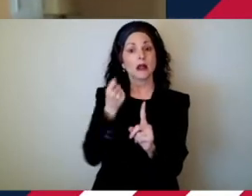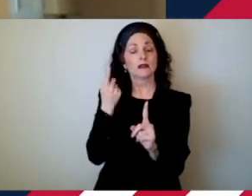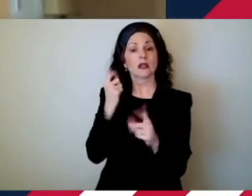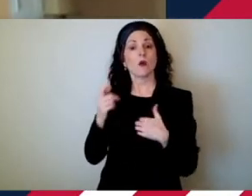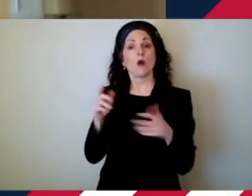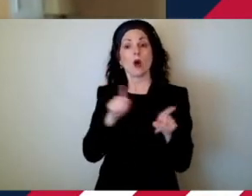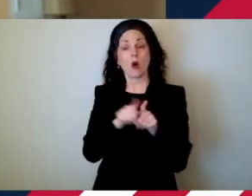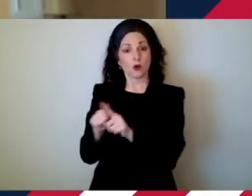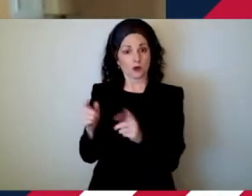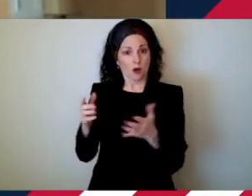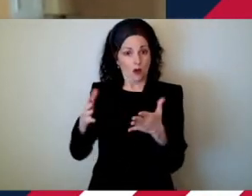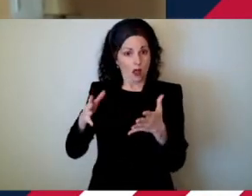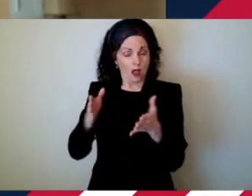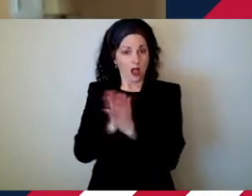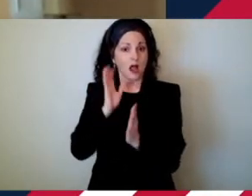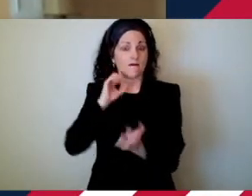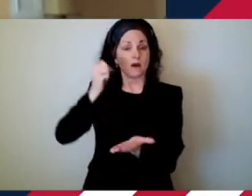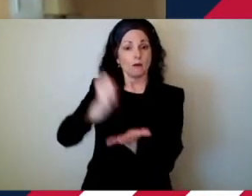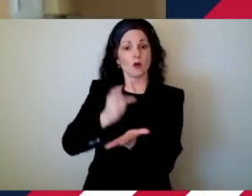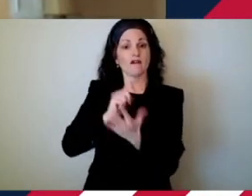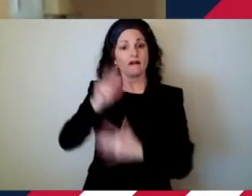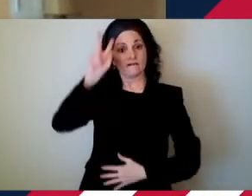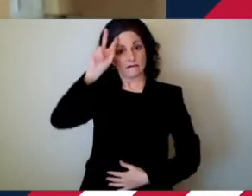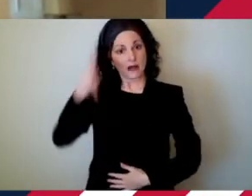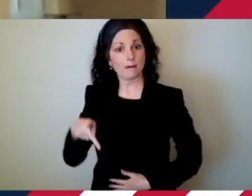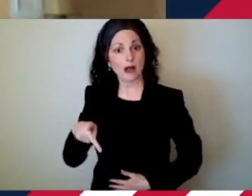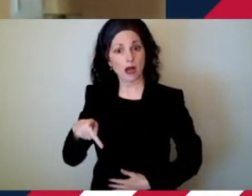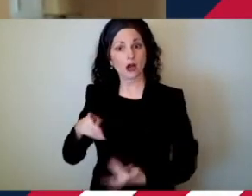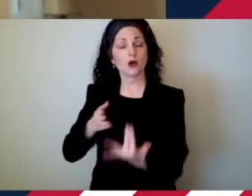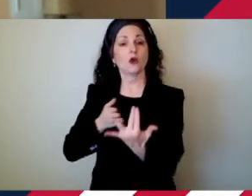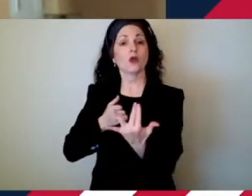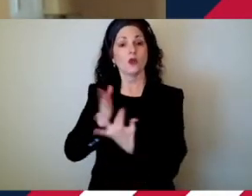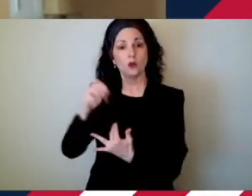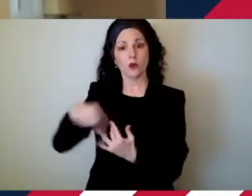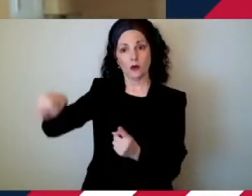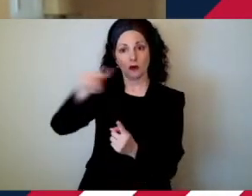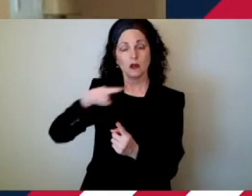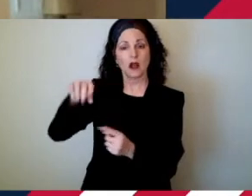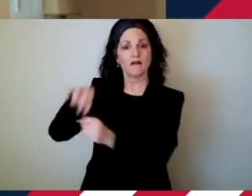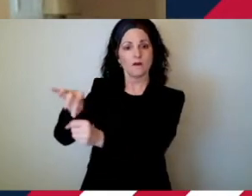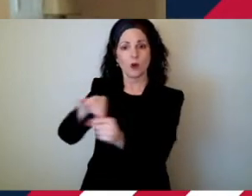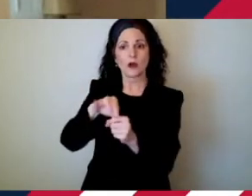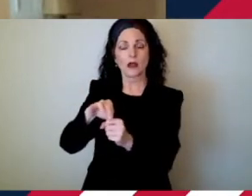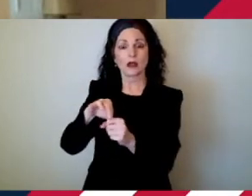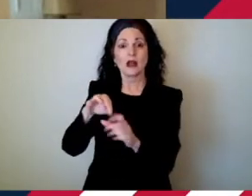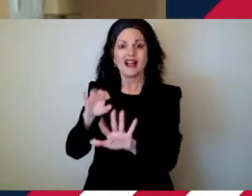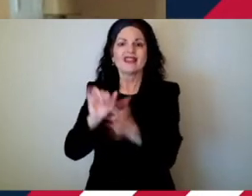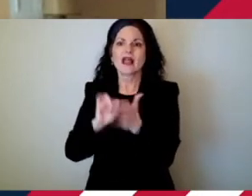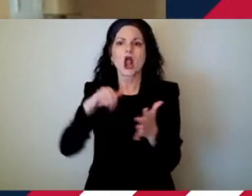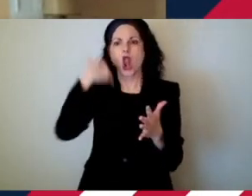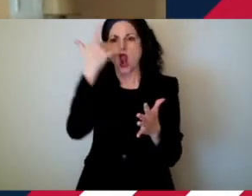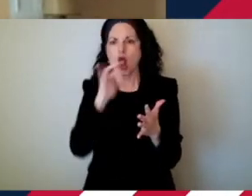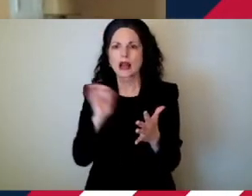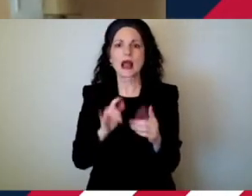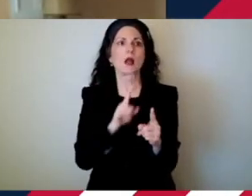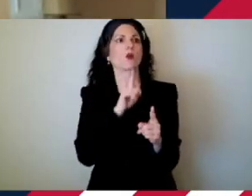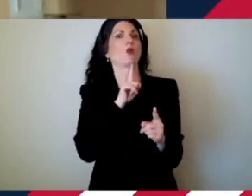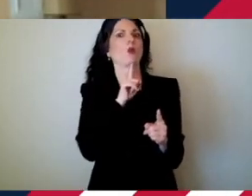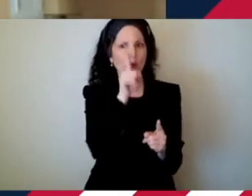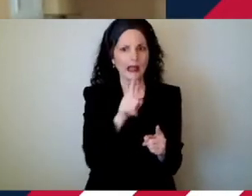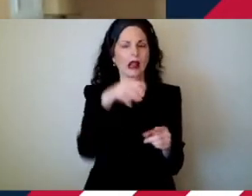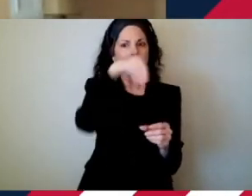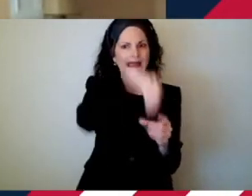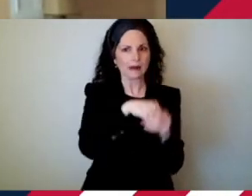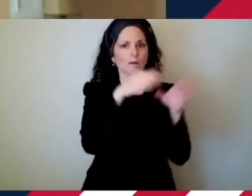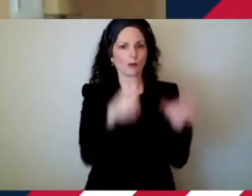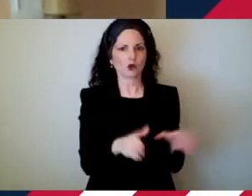by acclamation through a process meant to reflect what would happen in the convention hall itself. The